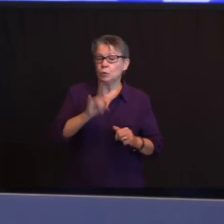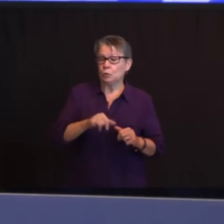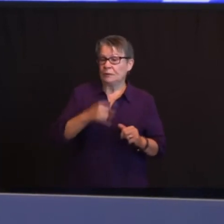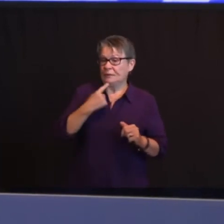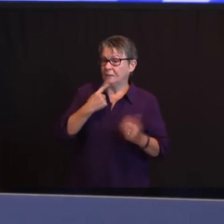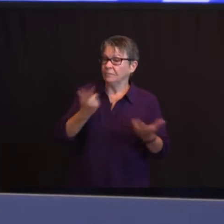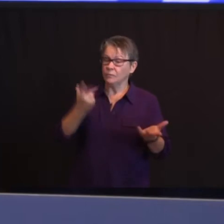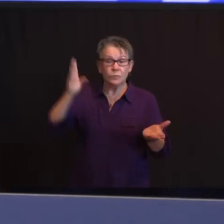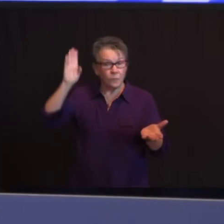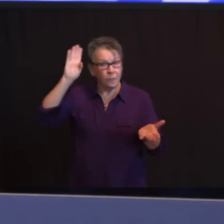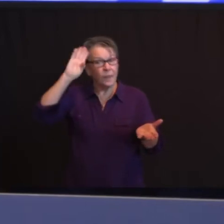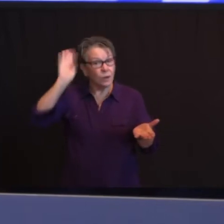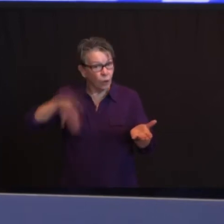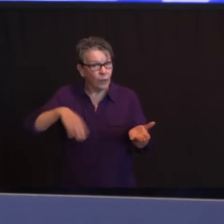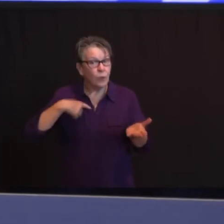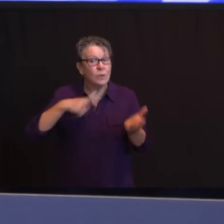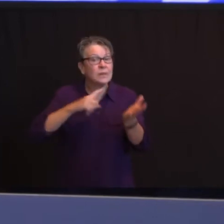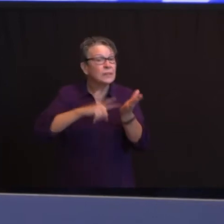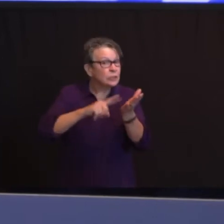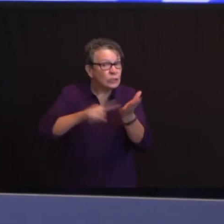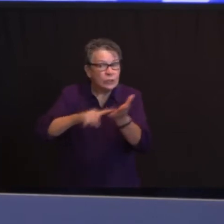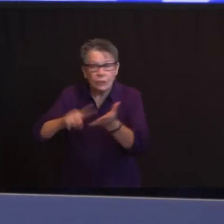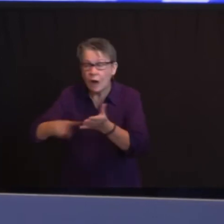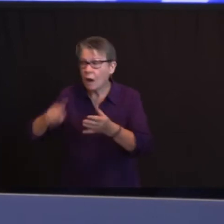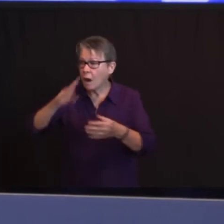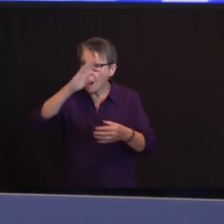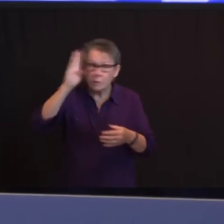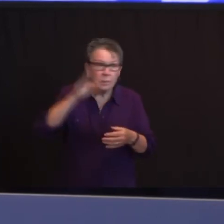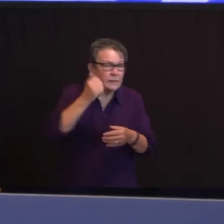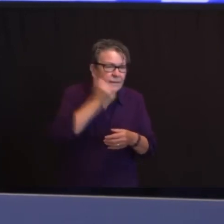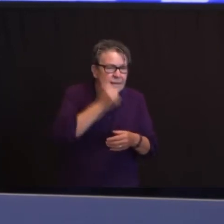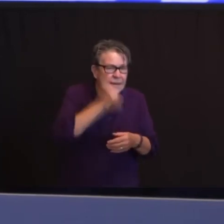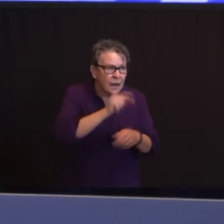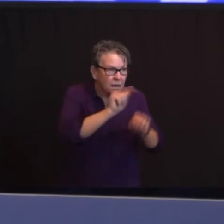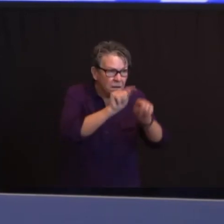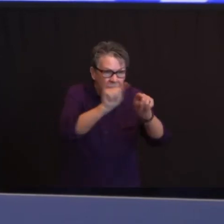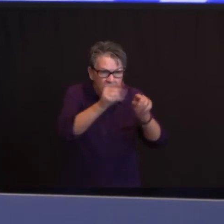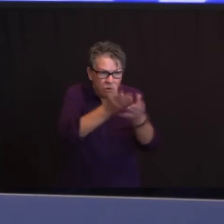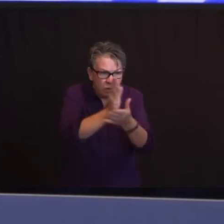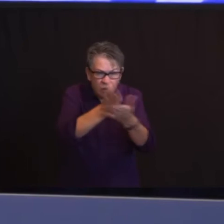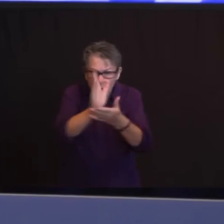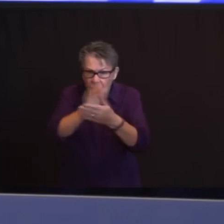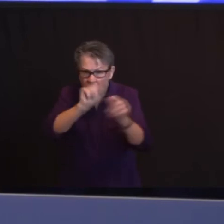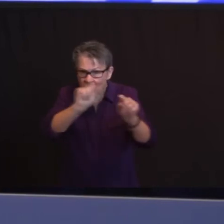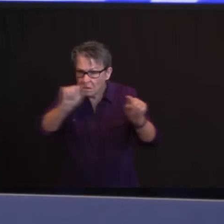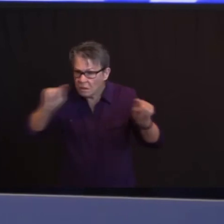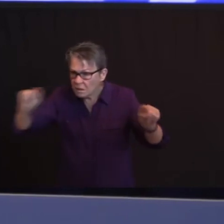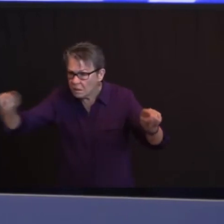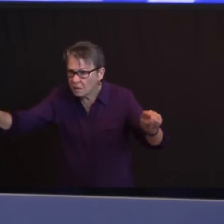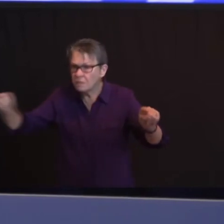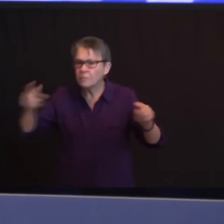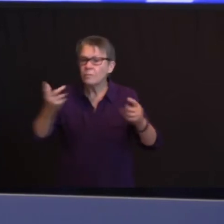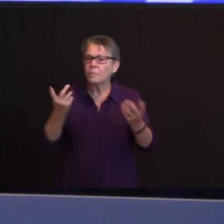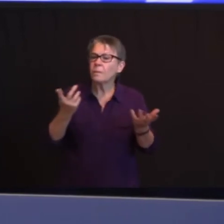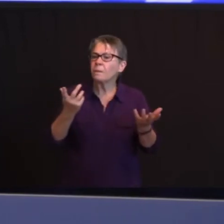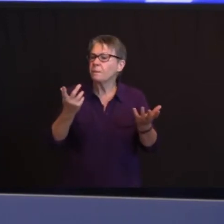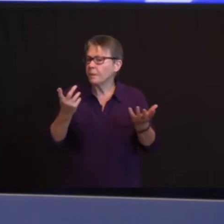capacity. Those 2,400 admissions, are spread across 71 acute care